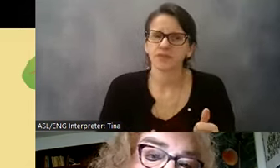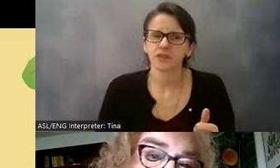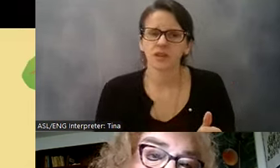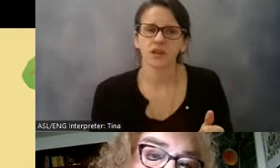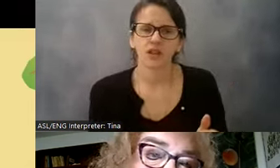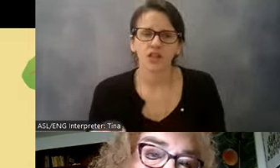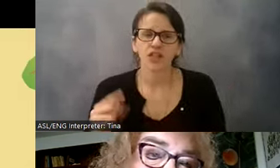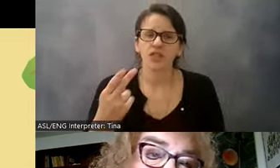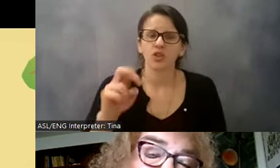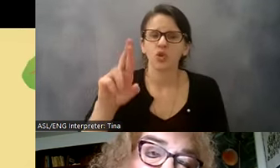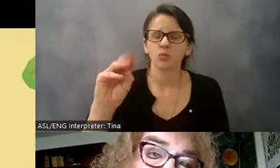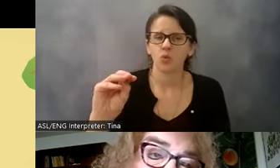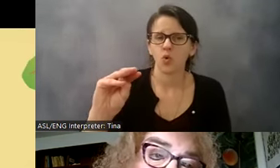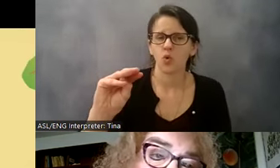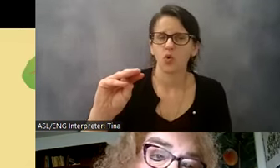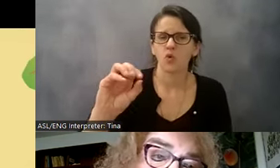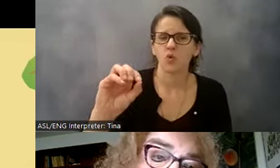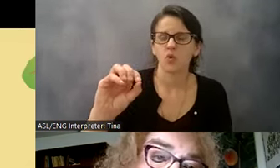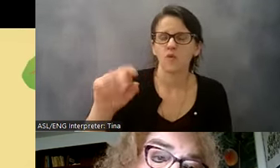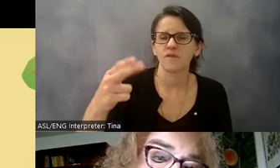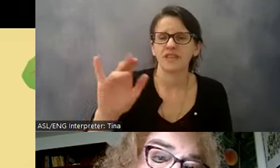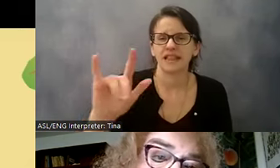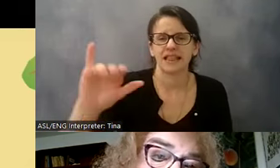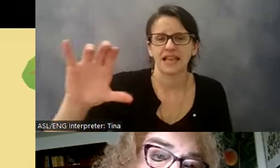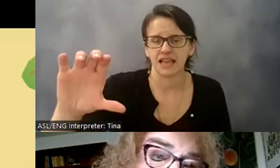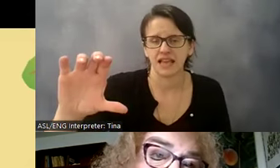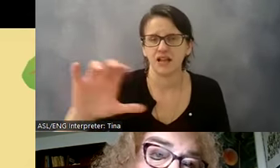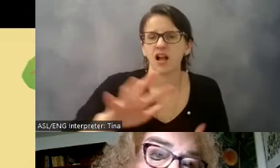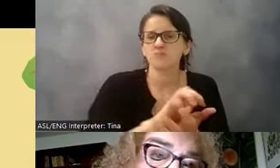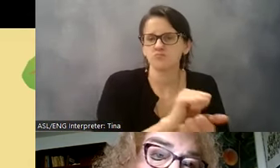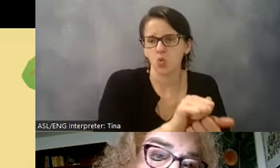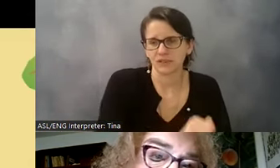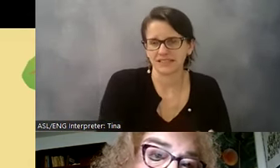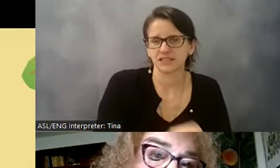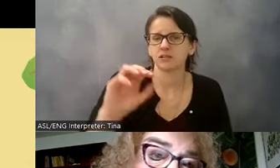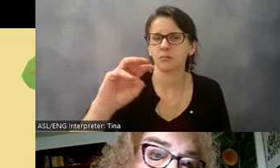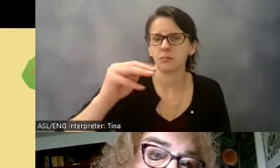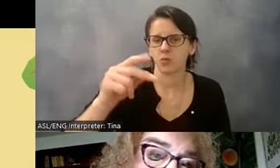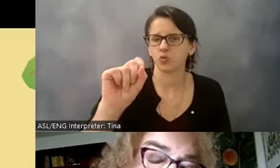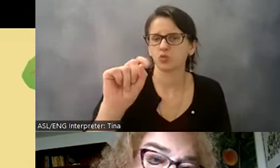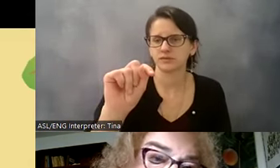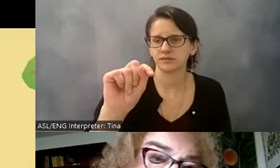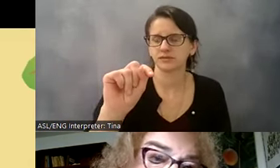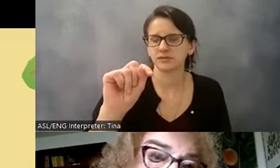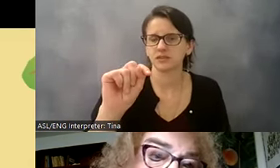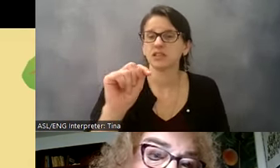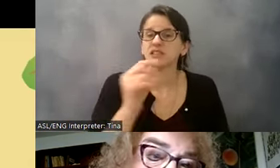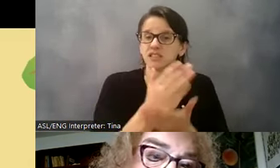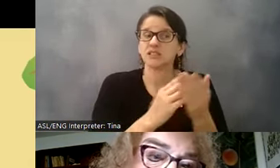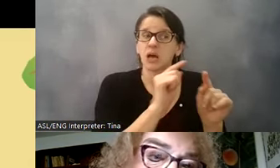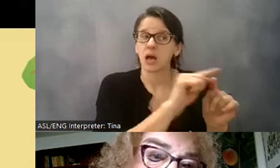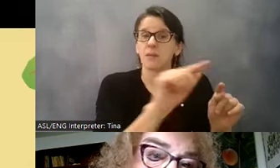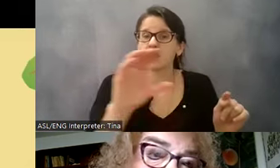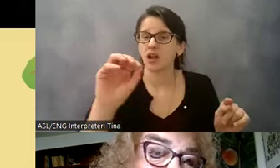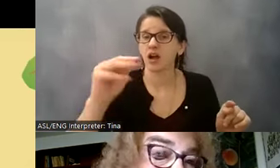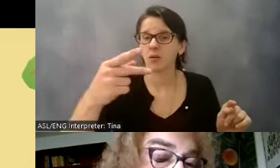near most big cities. There are compost yards that make this stuff. Professionally, it's